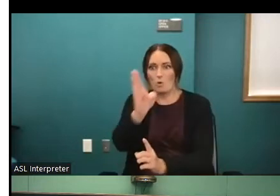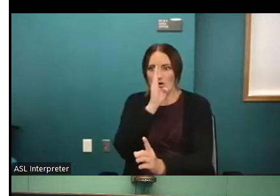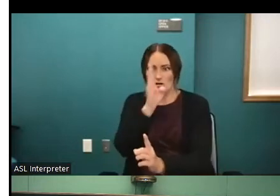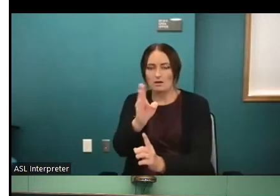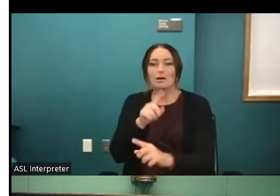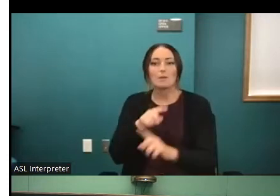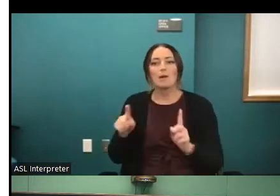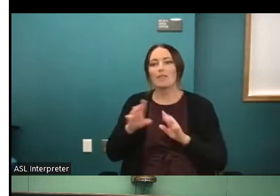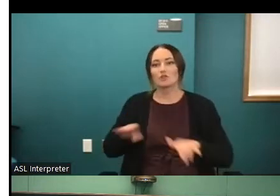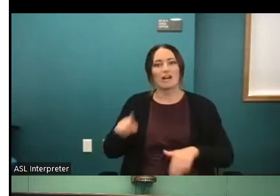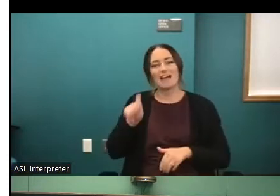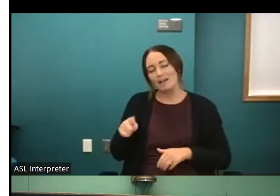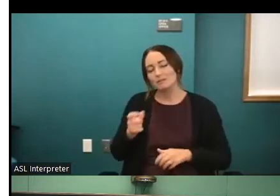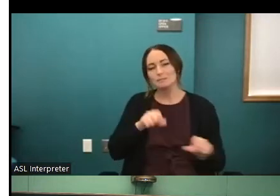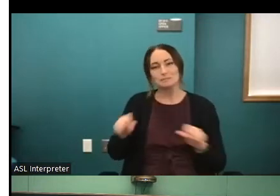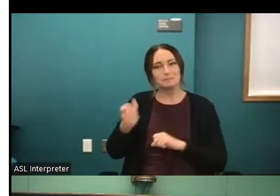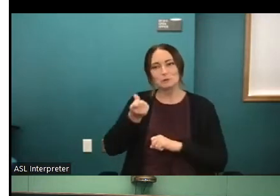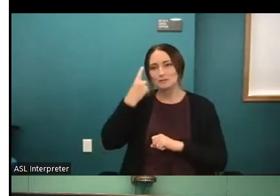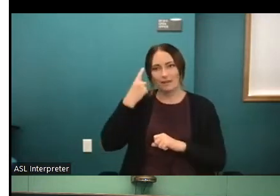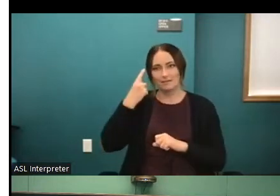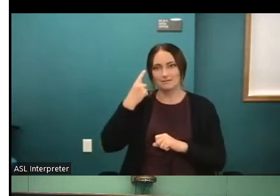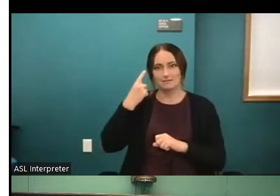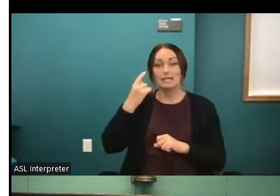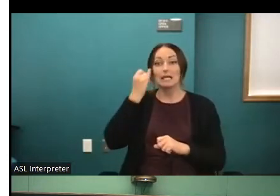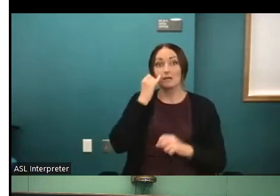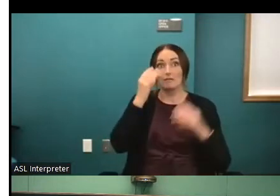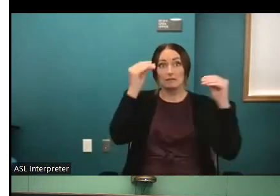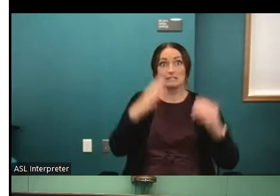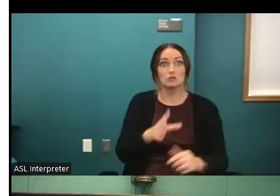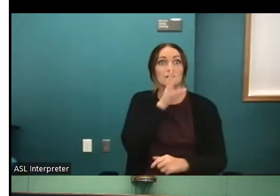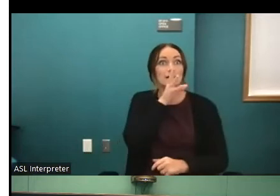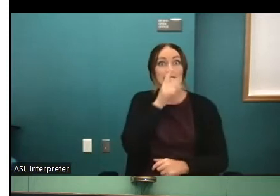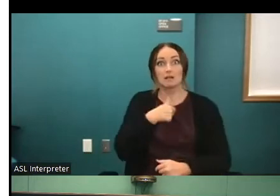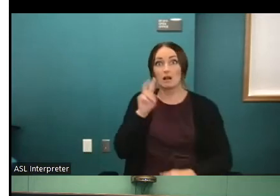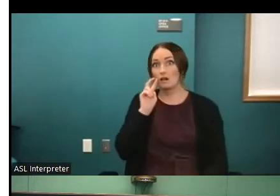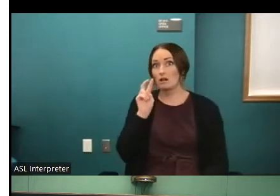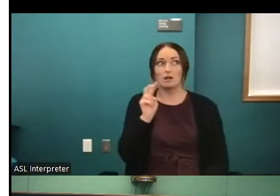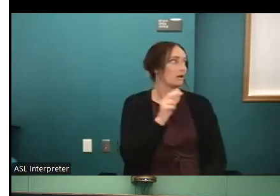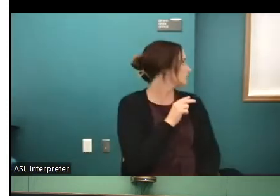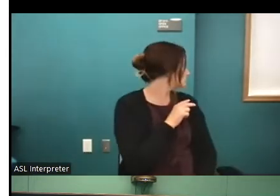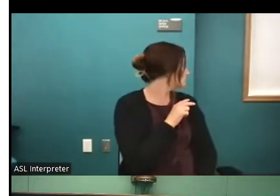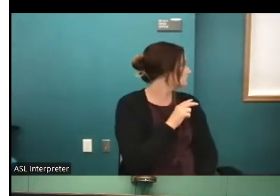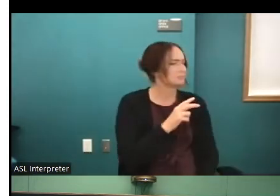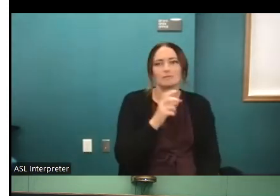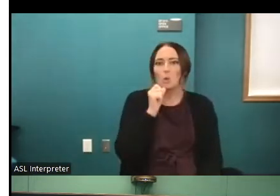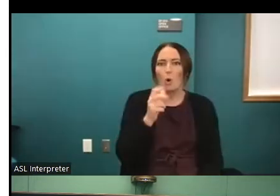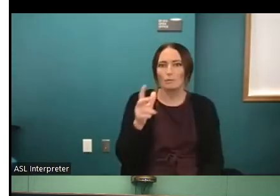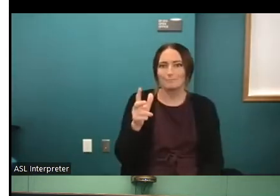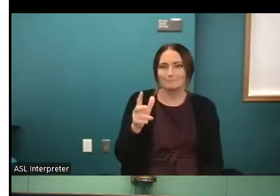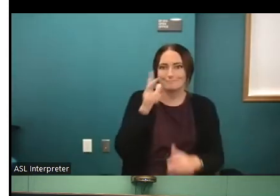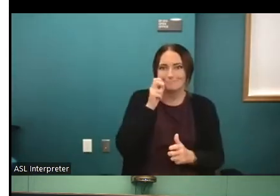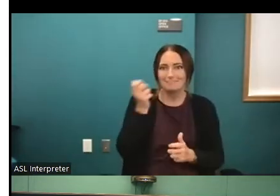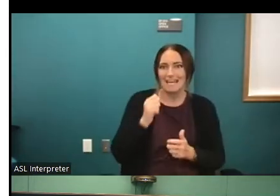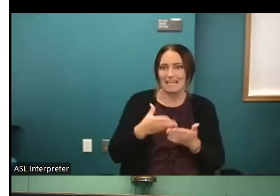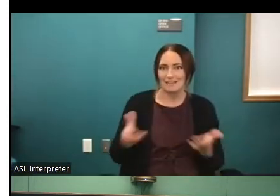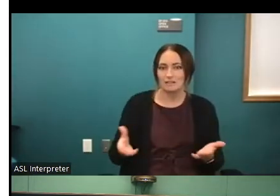understand that and know that if the teacher's talking and I'm looking this way, it's not going to get anything, right? So